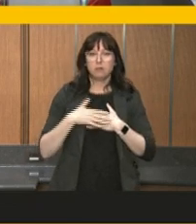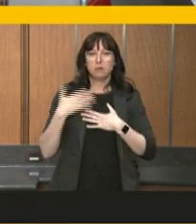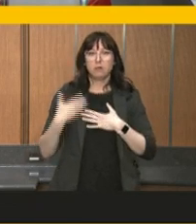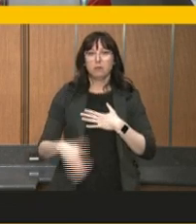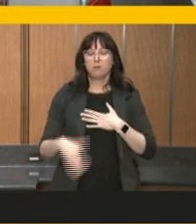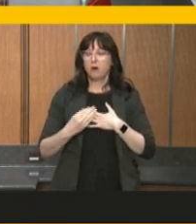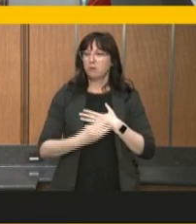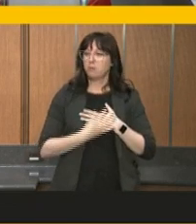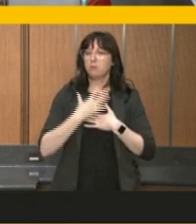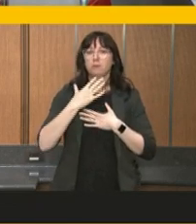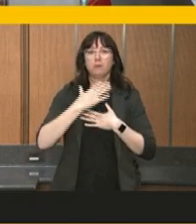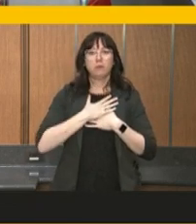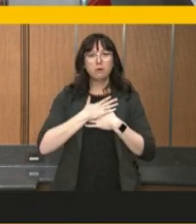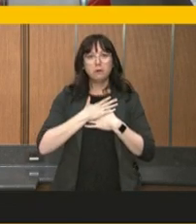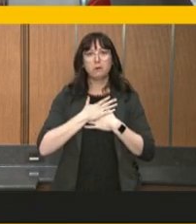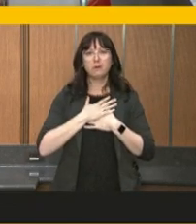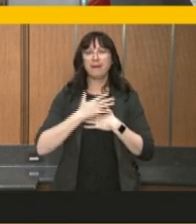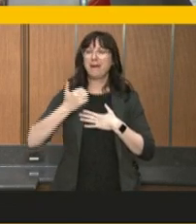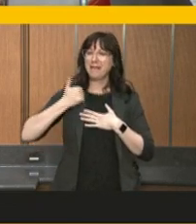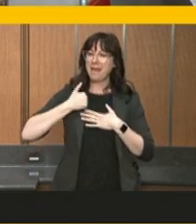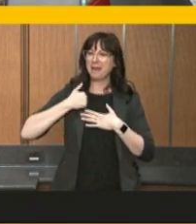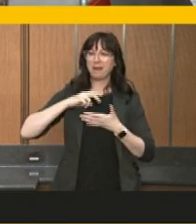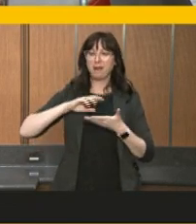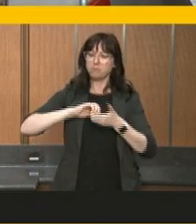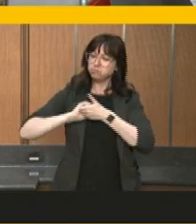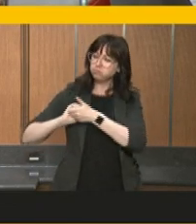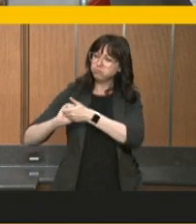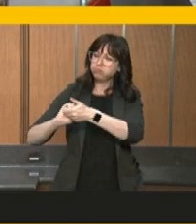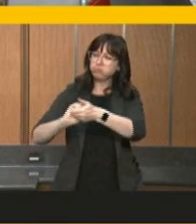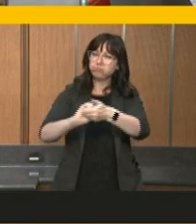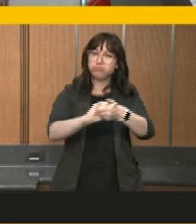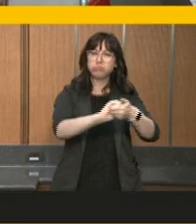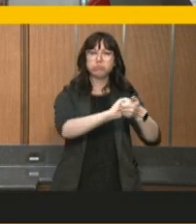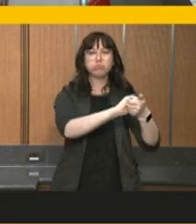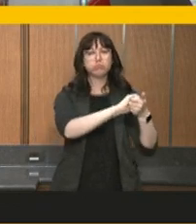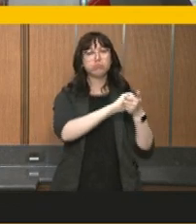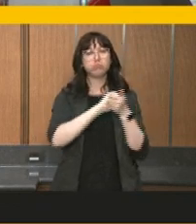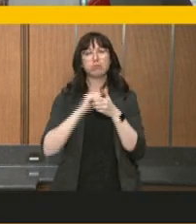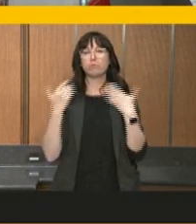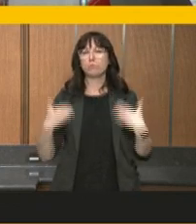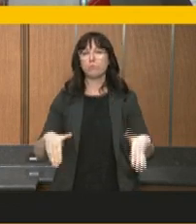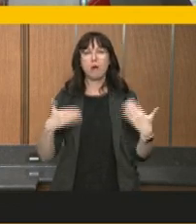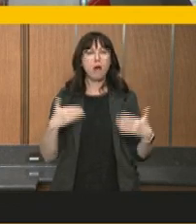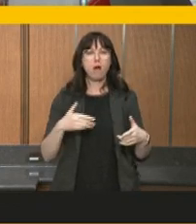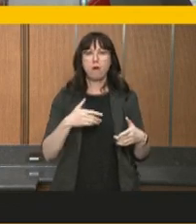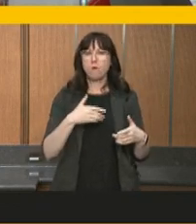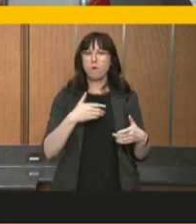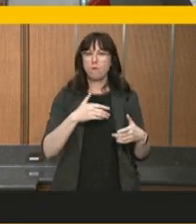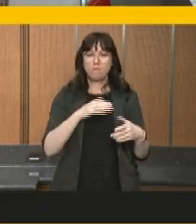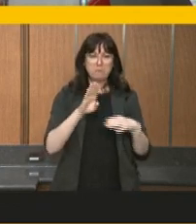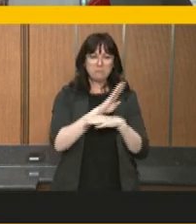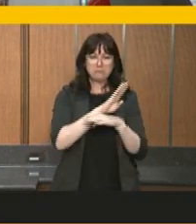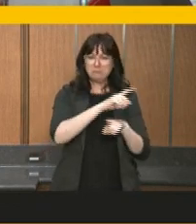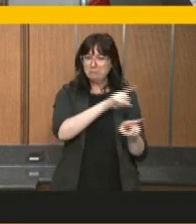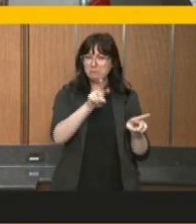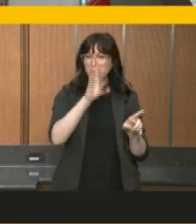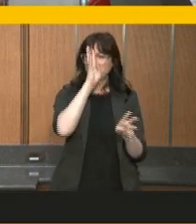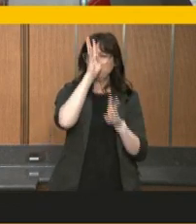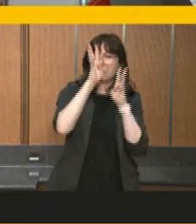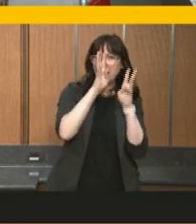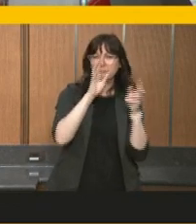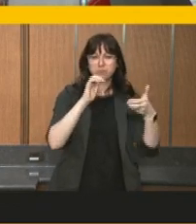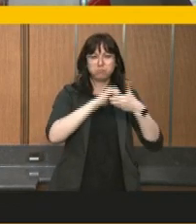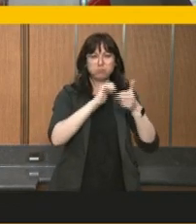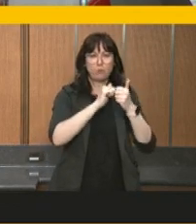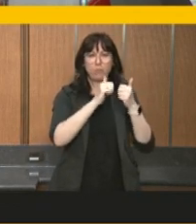an example for me of Canada coming together, Canada being united. They are being extremely creative. They are working with the provinces. They are working with